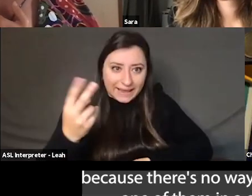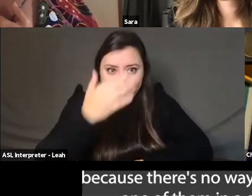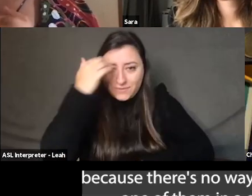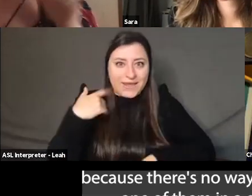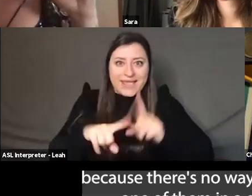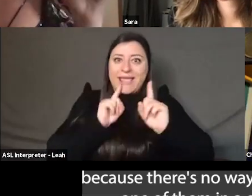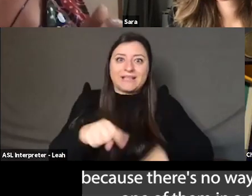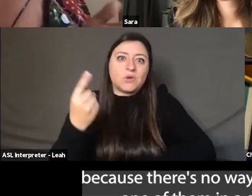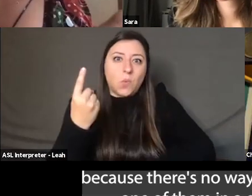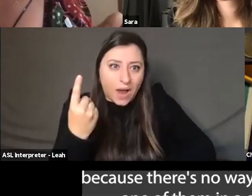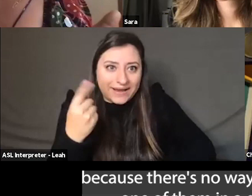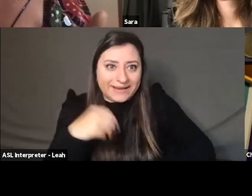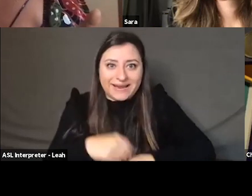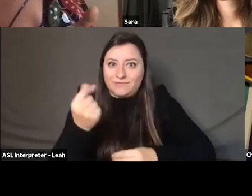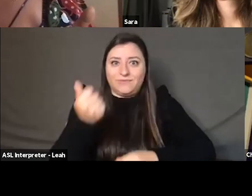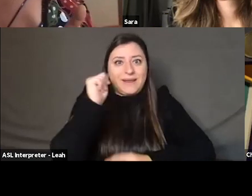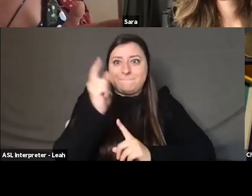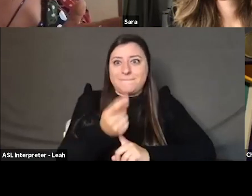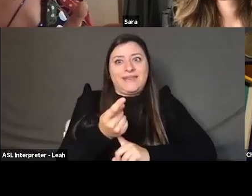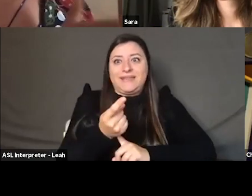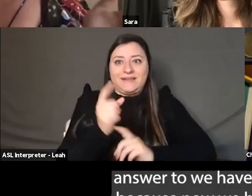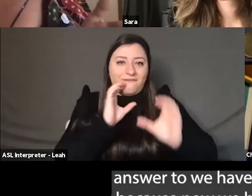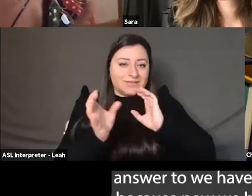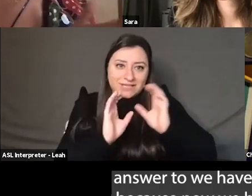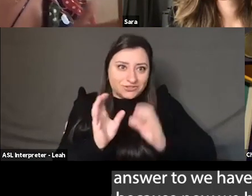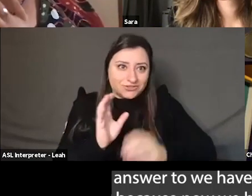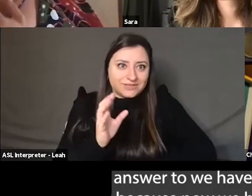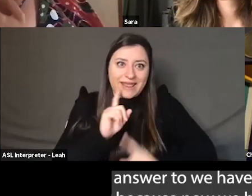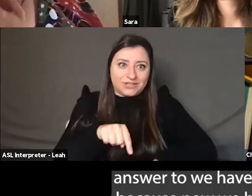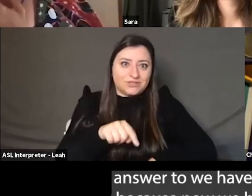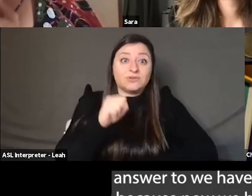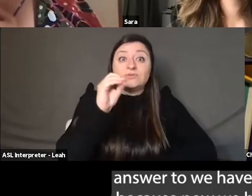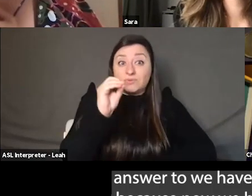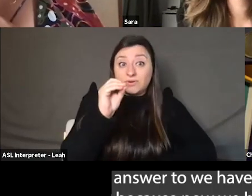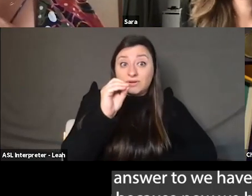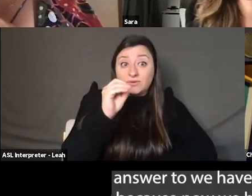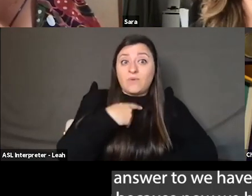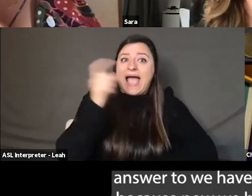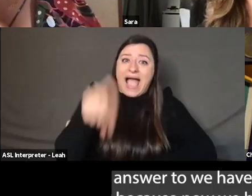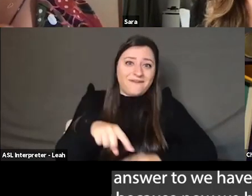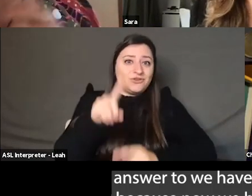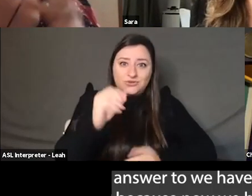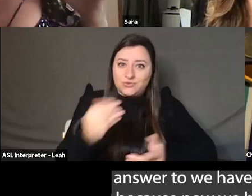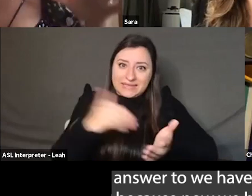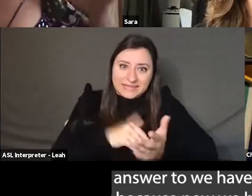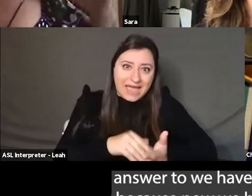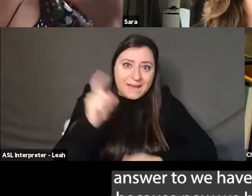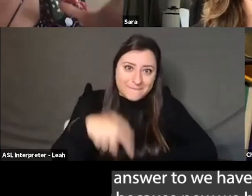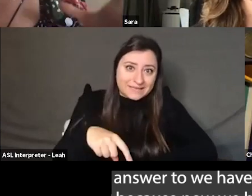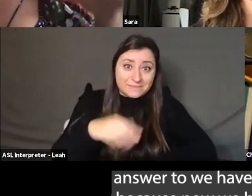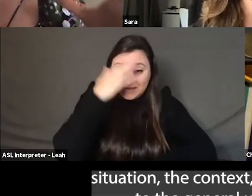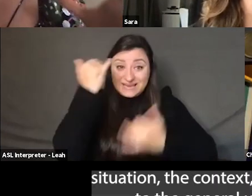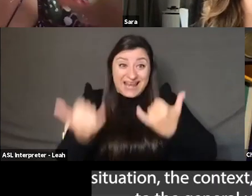answer one of them in a quick 10-minute answer. Two, we have to do this again, because now we